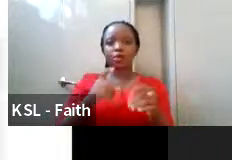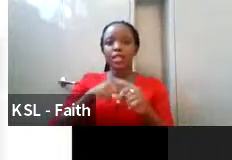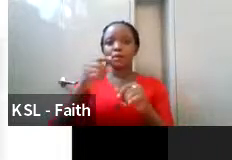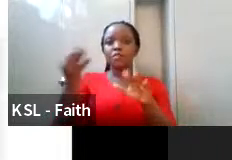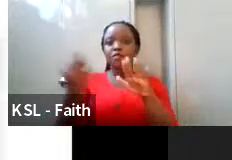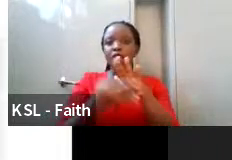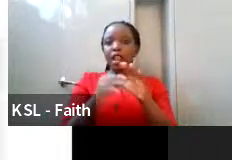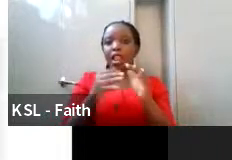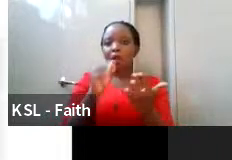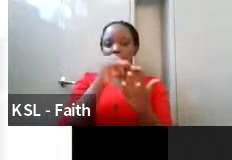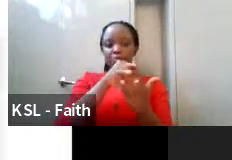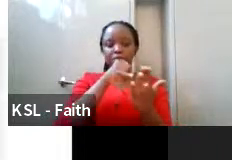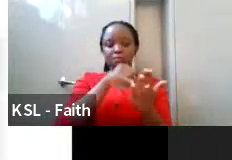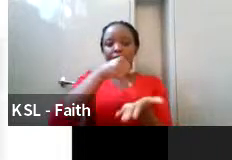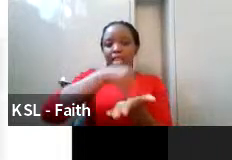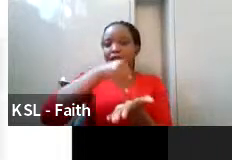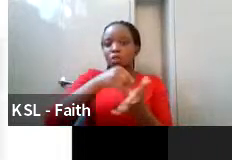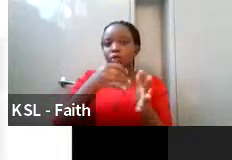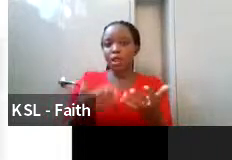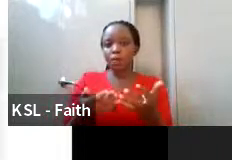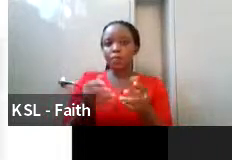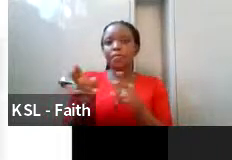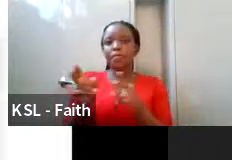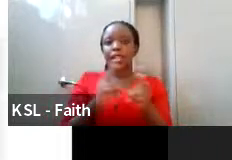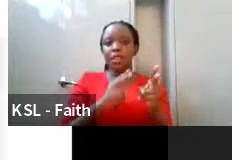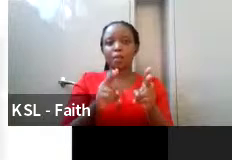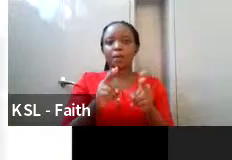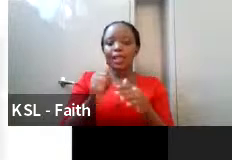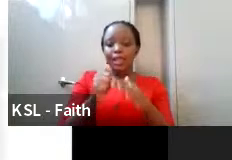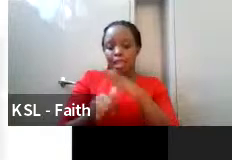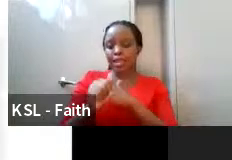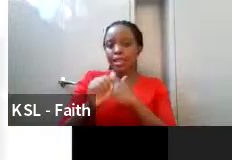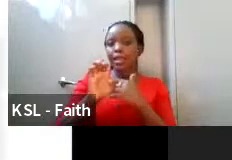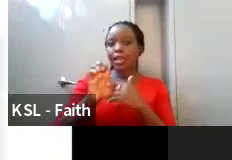expenses? It's normally just an expense.